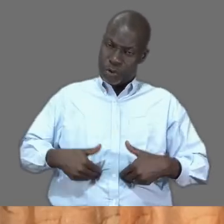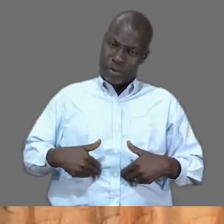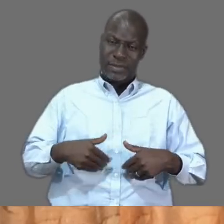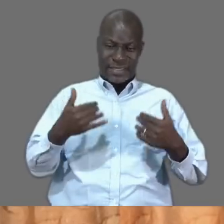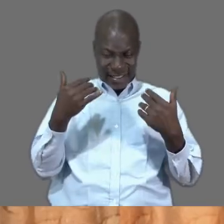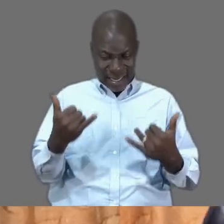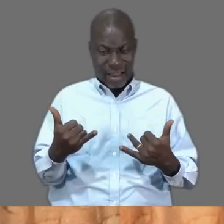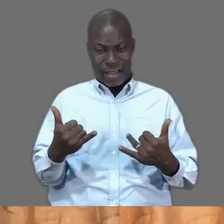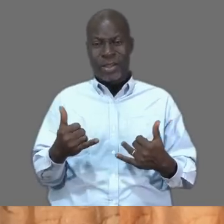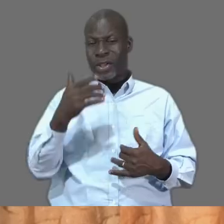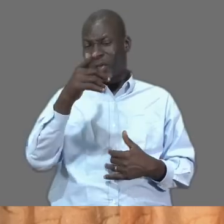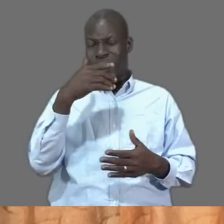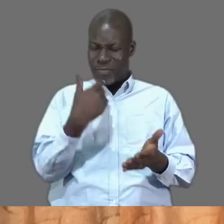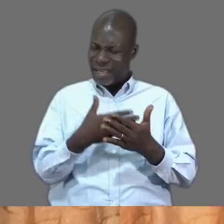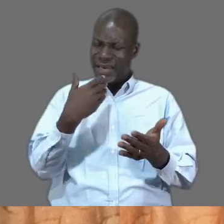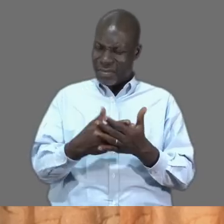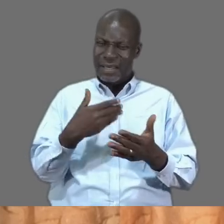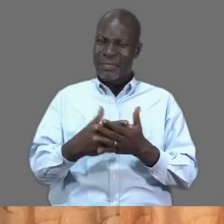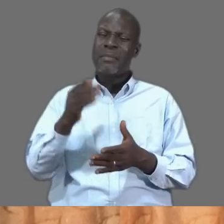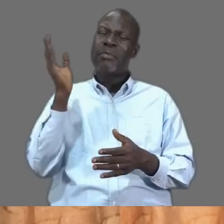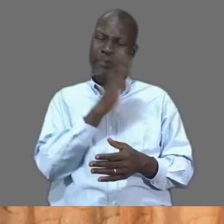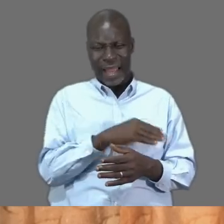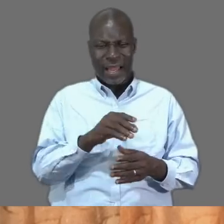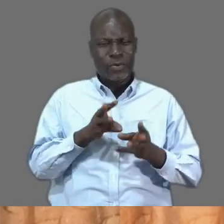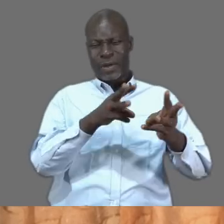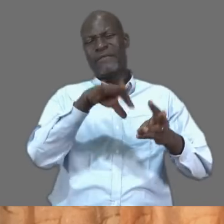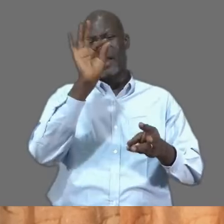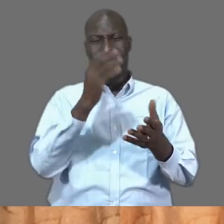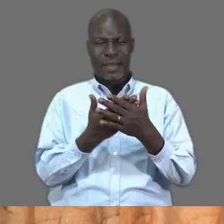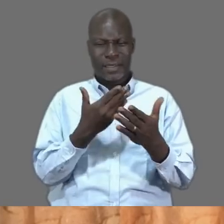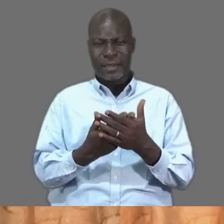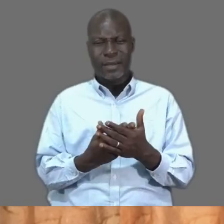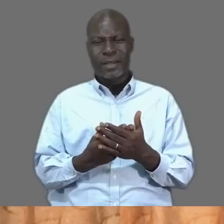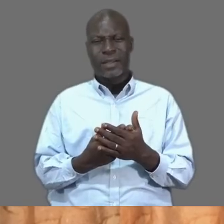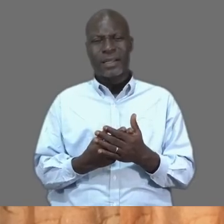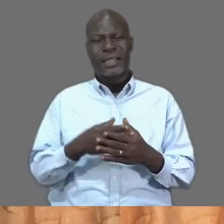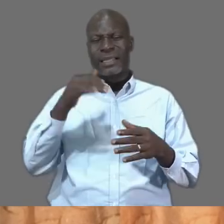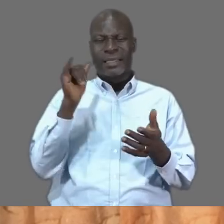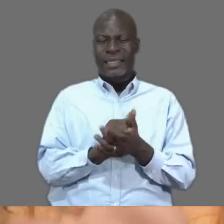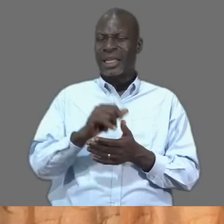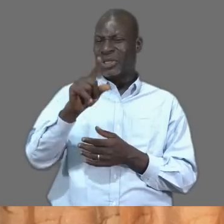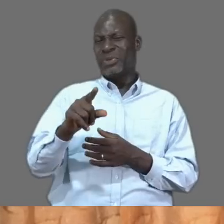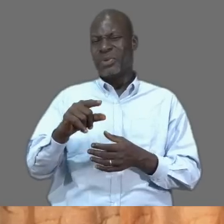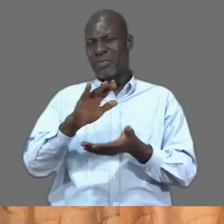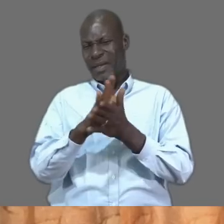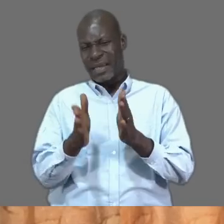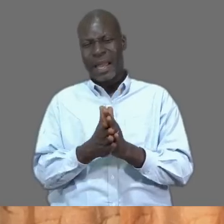aba ene musika ni bria tantan ene mu soko ai